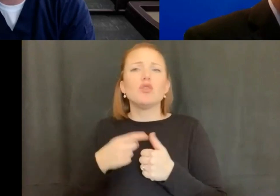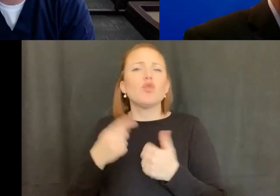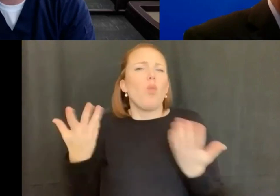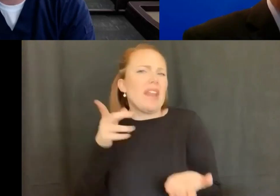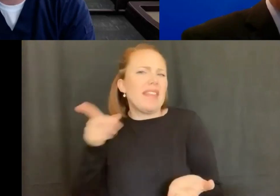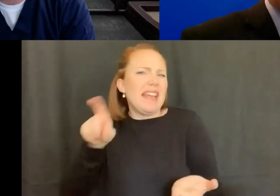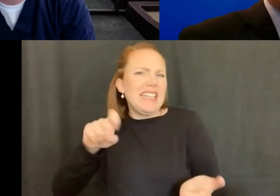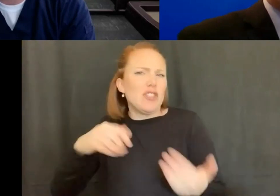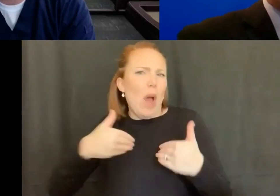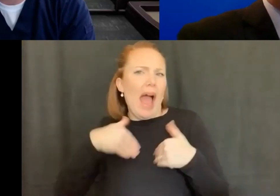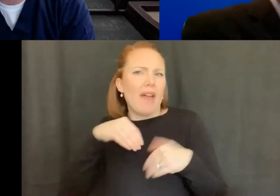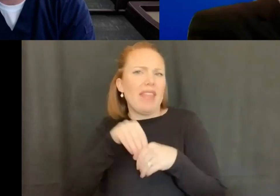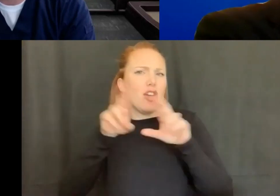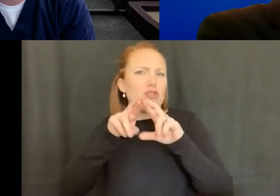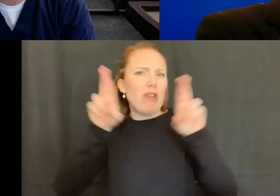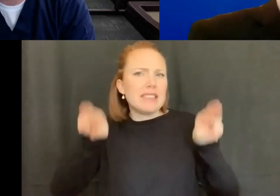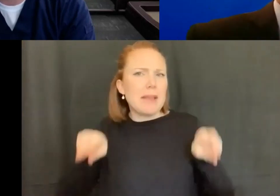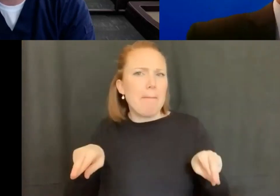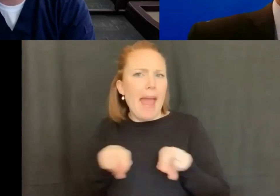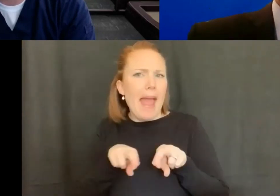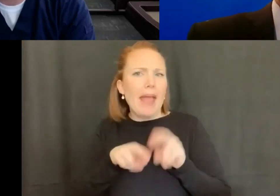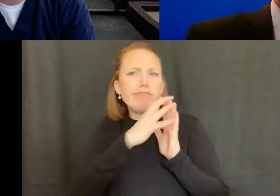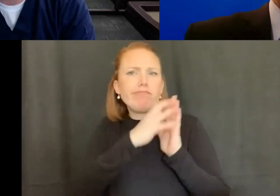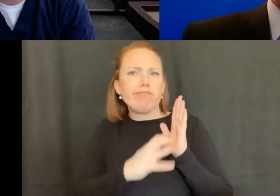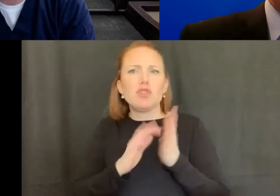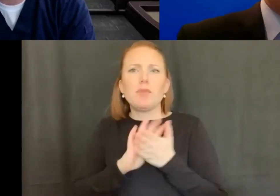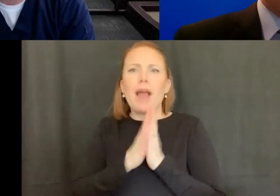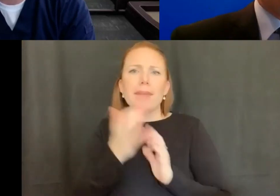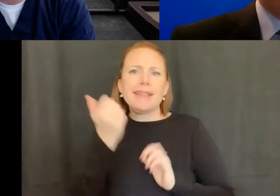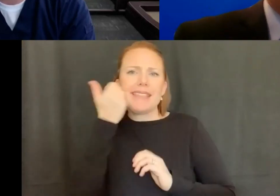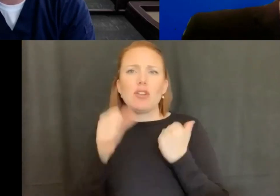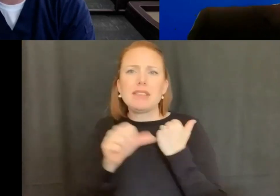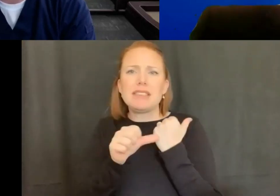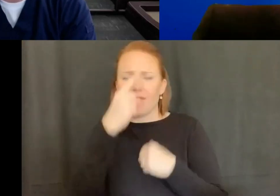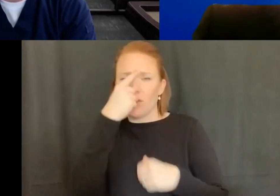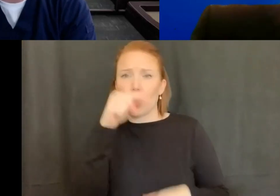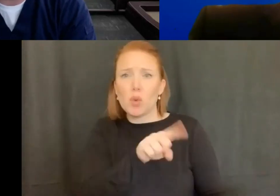their resume to become a dental assistant for you?